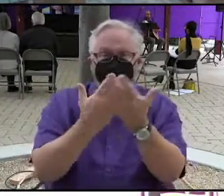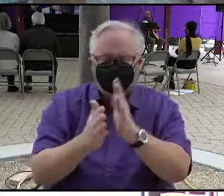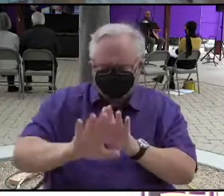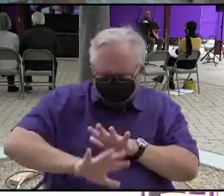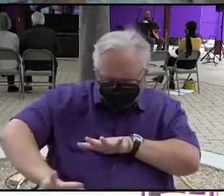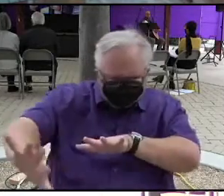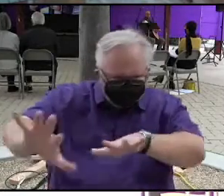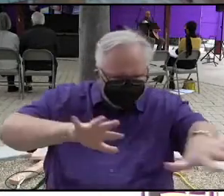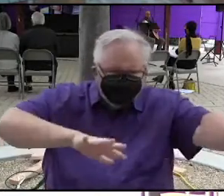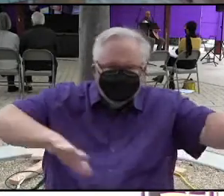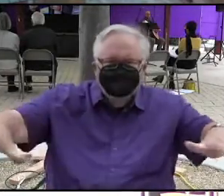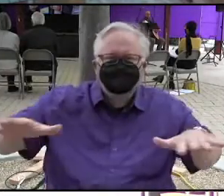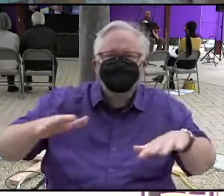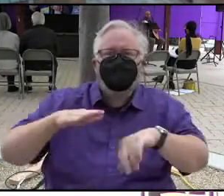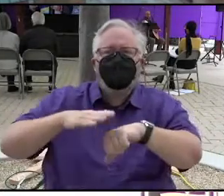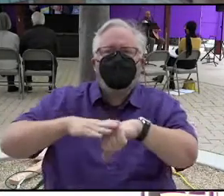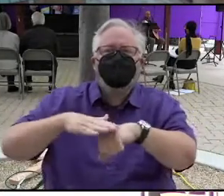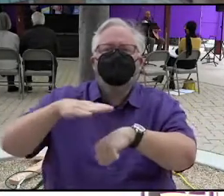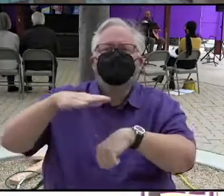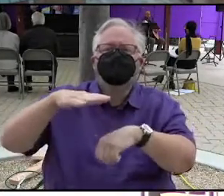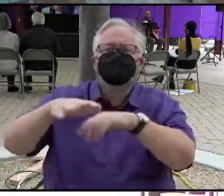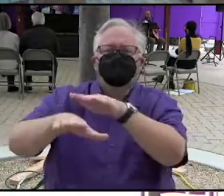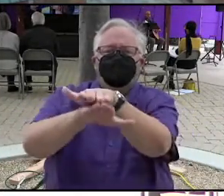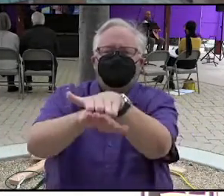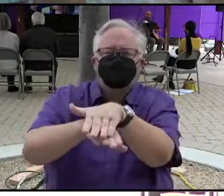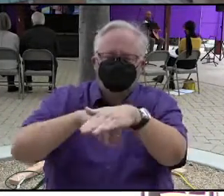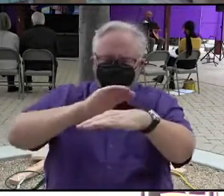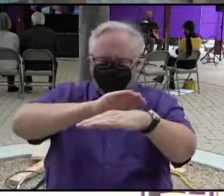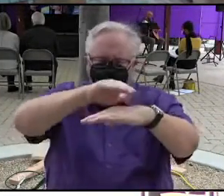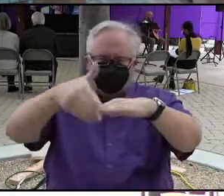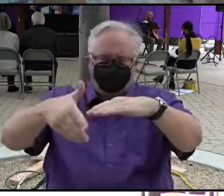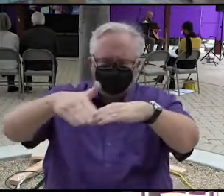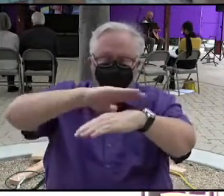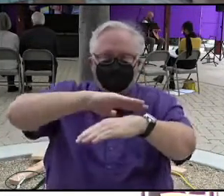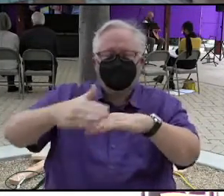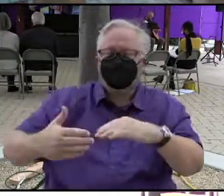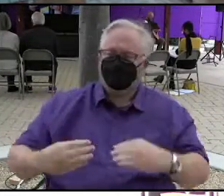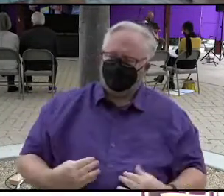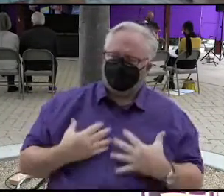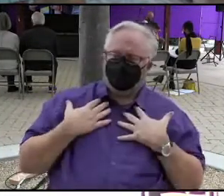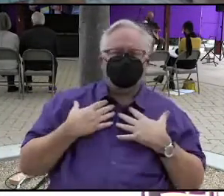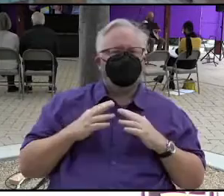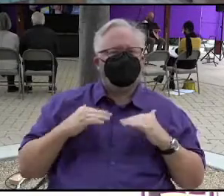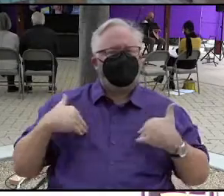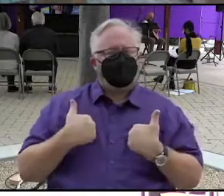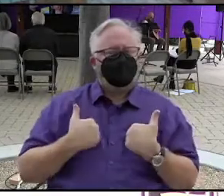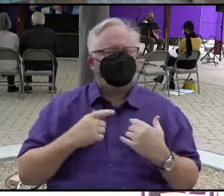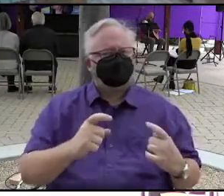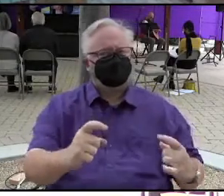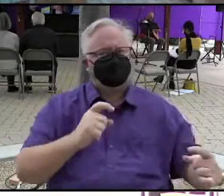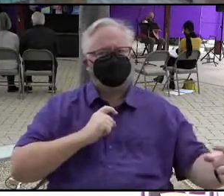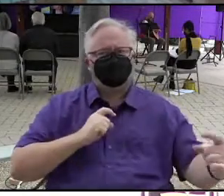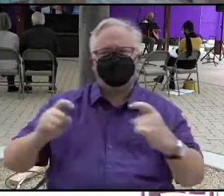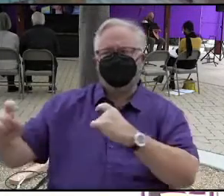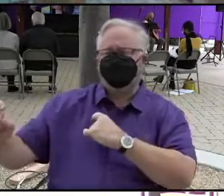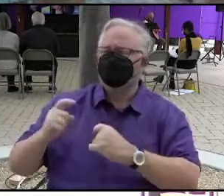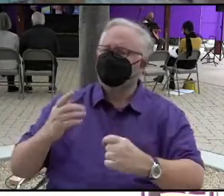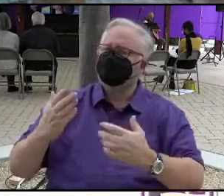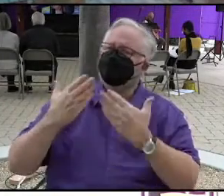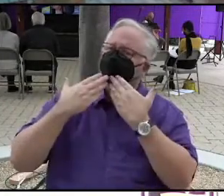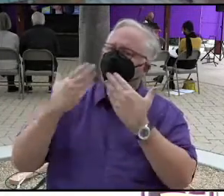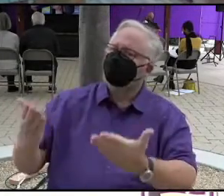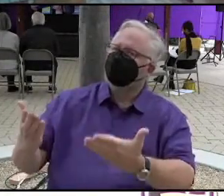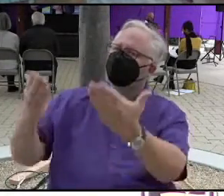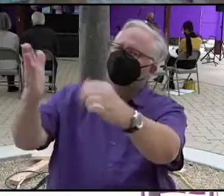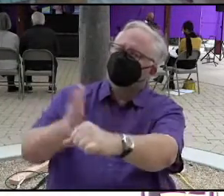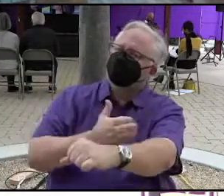hands across the shell of the turtle. Moved by the extraordinary gifts of the animals, she sang in thanksgiving and